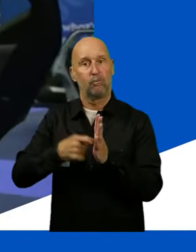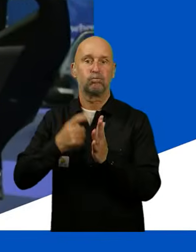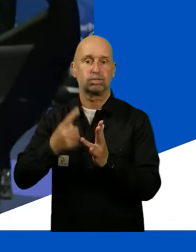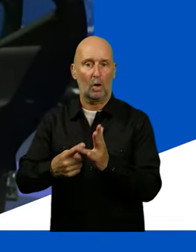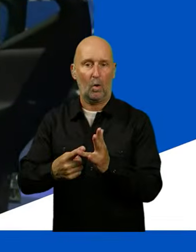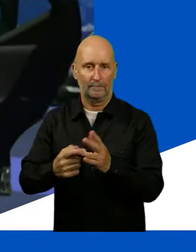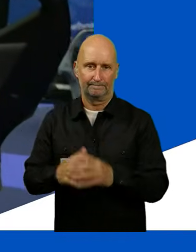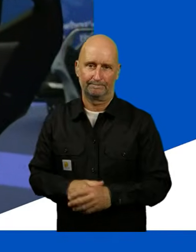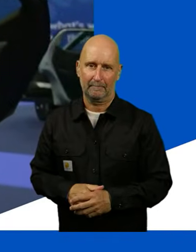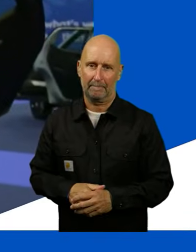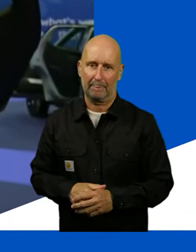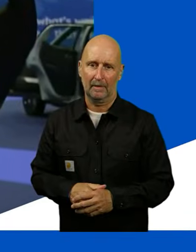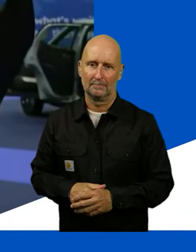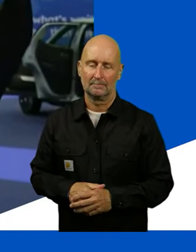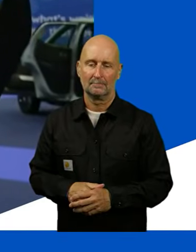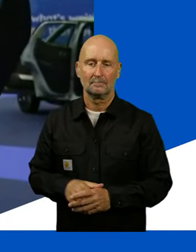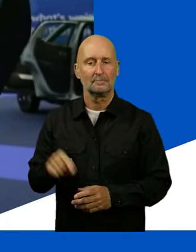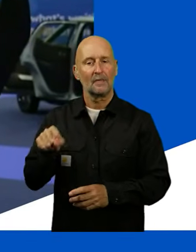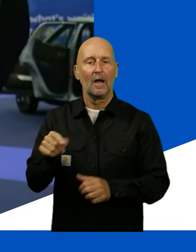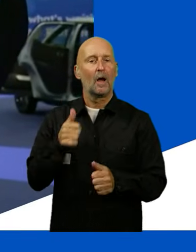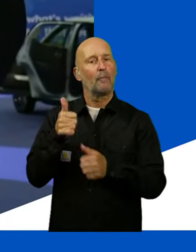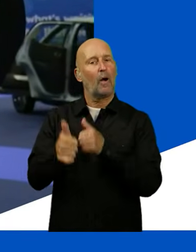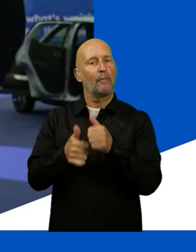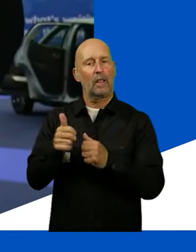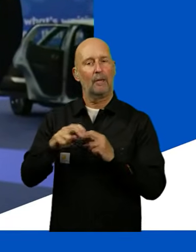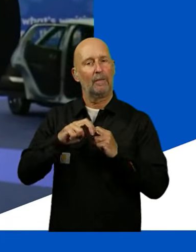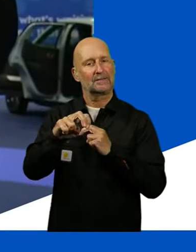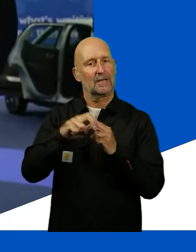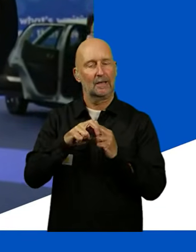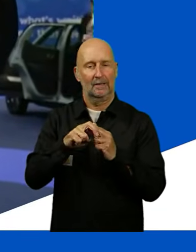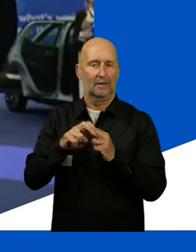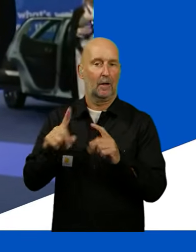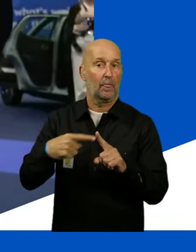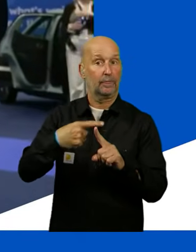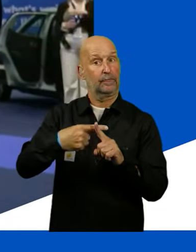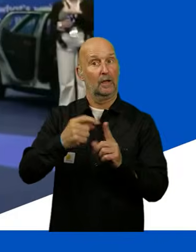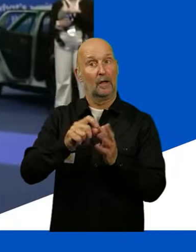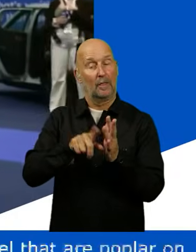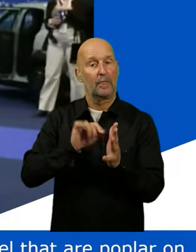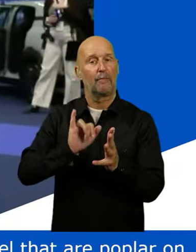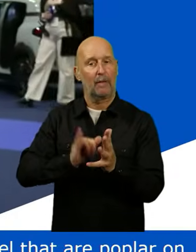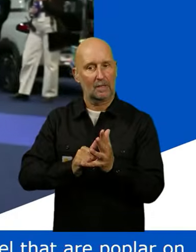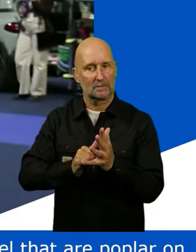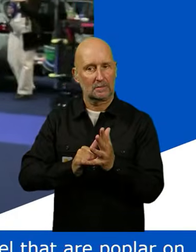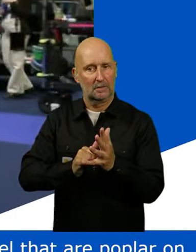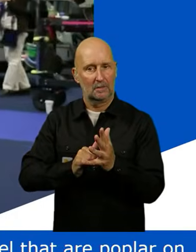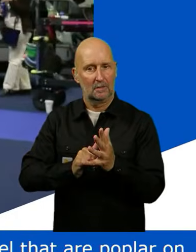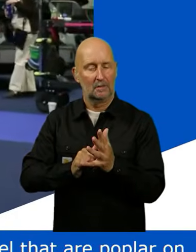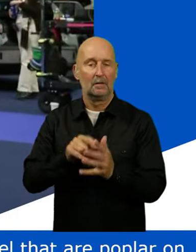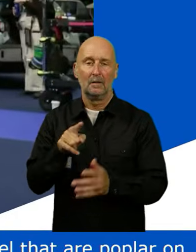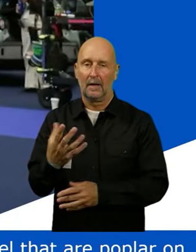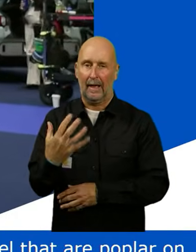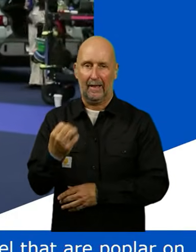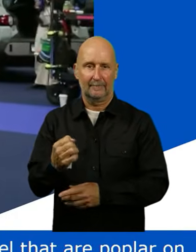It's the Plus models that are popular on the Motability Scheme, but all of them have a really